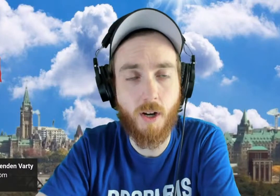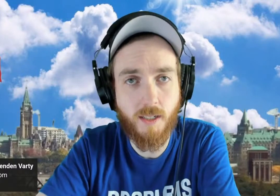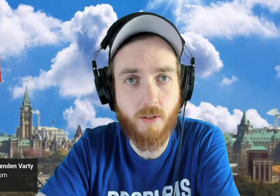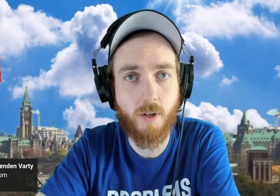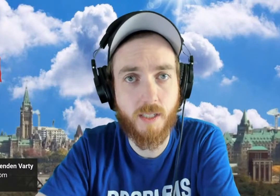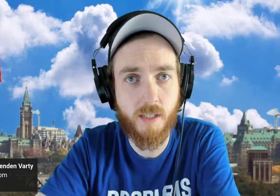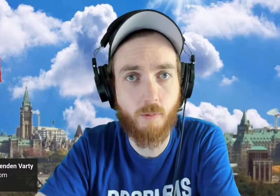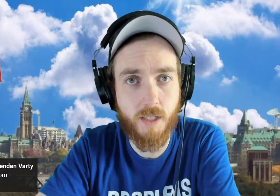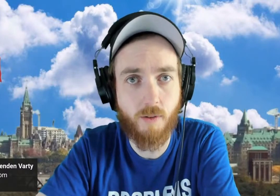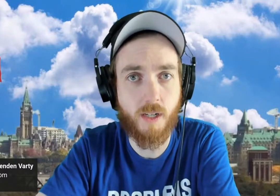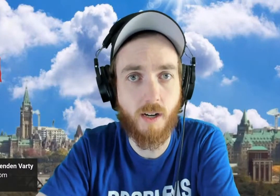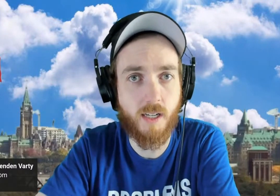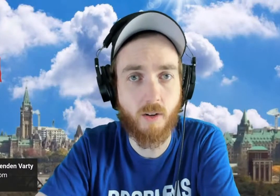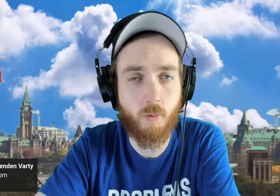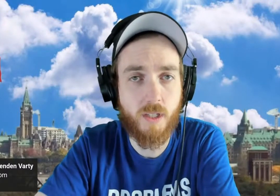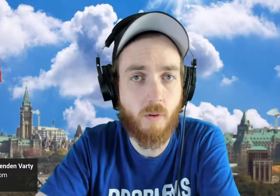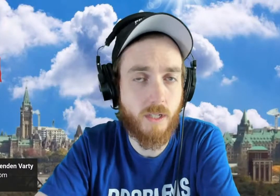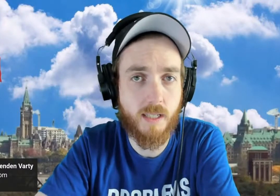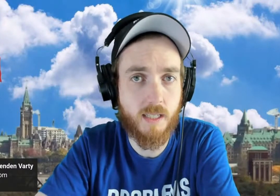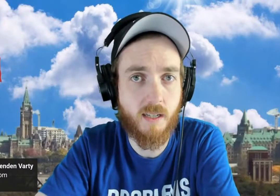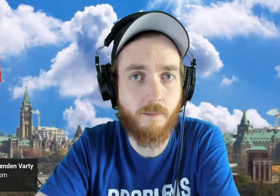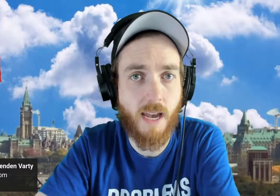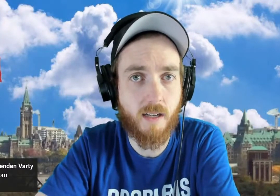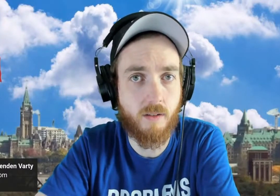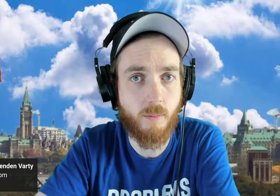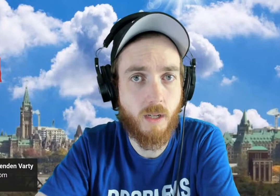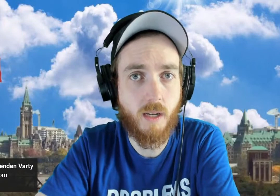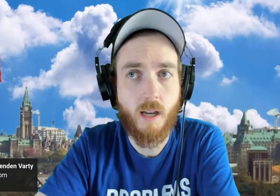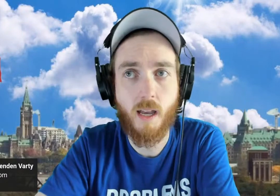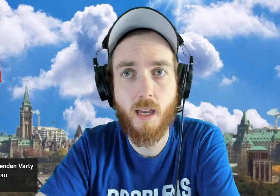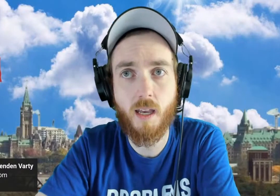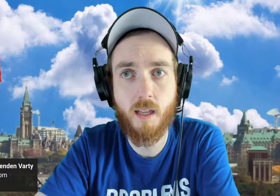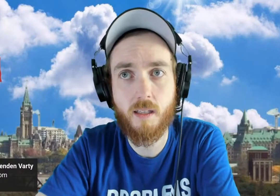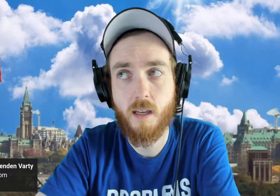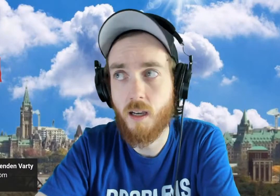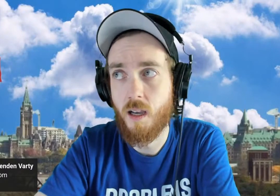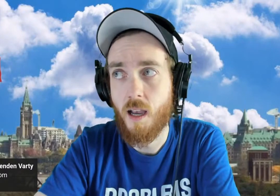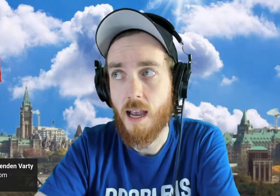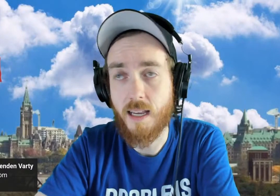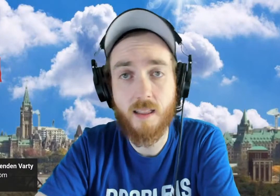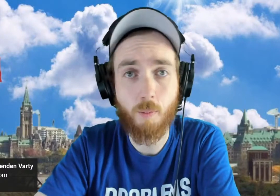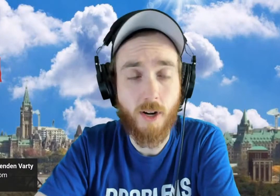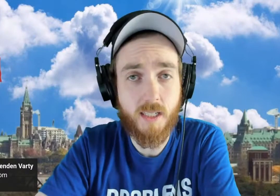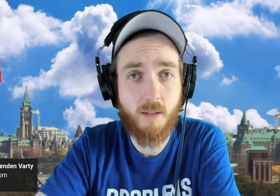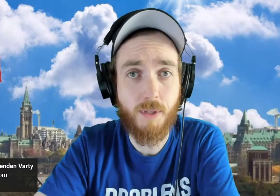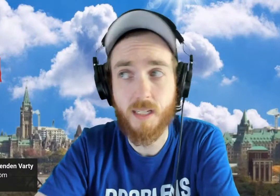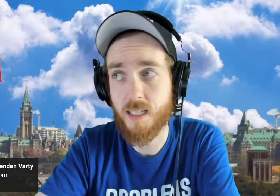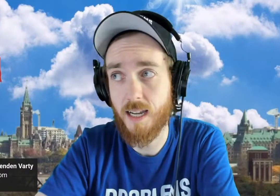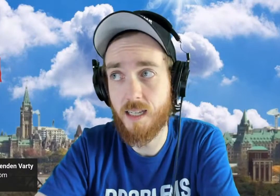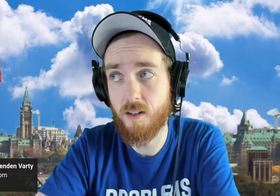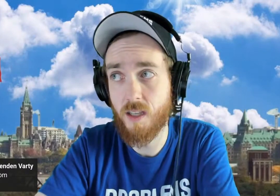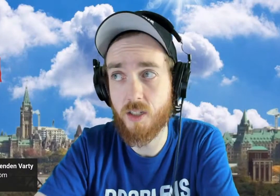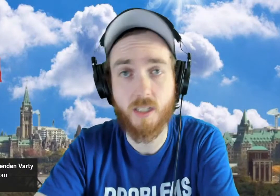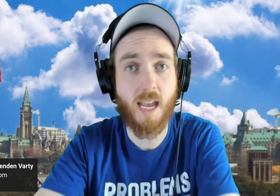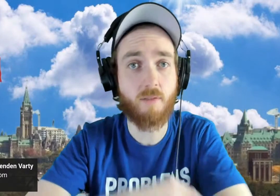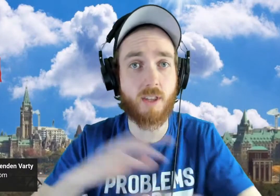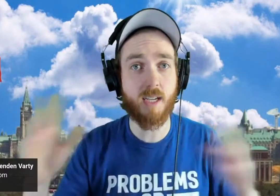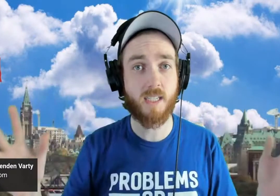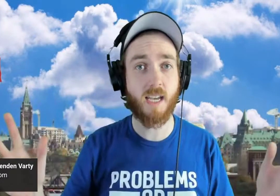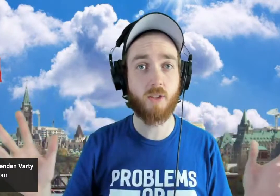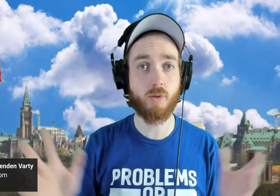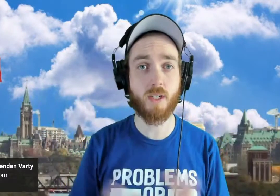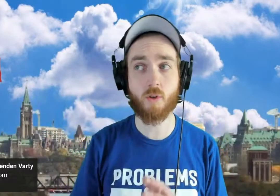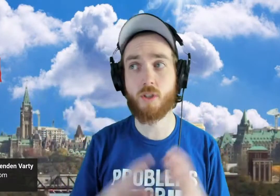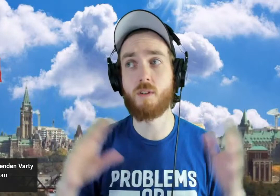long-term consequences to what's going on here. We don't exist in a vacuum. And again, the precedent being set here that just